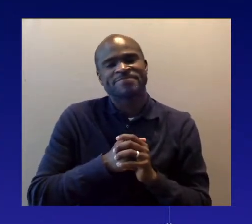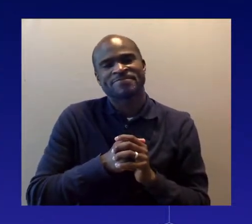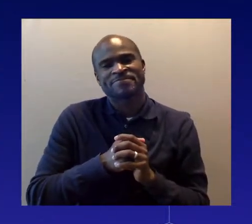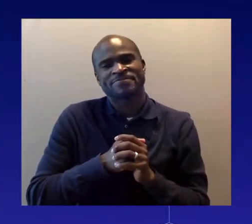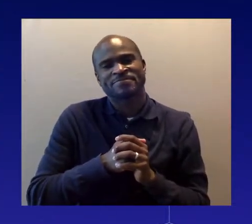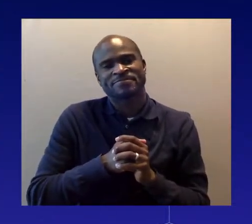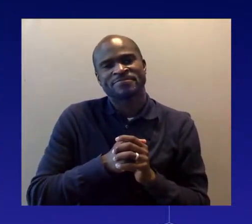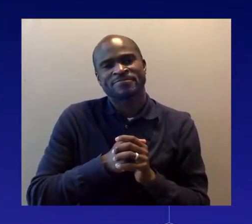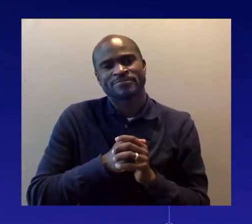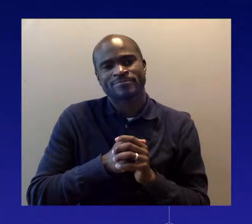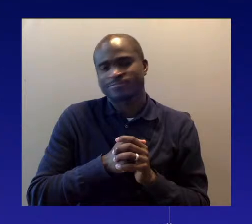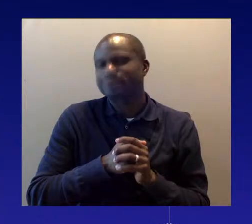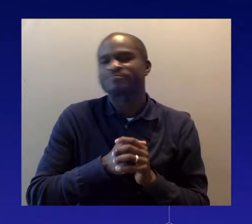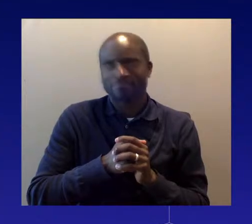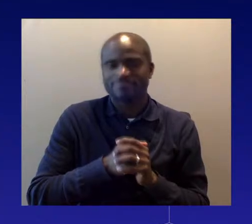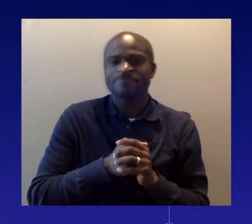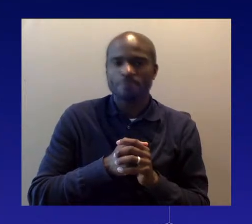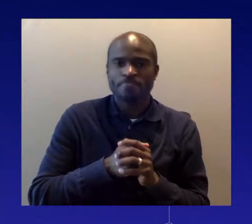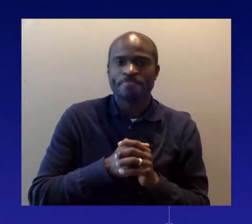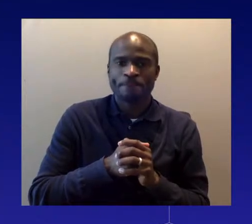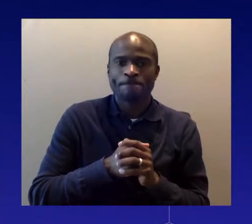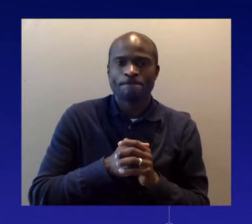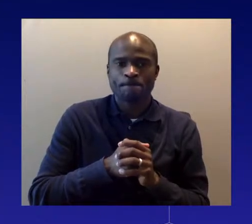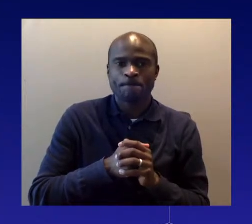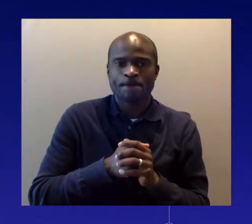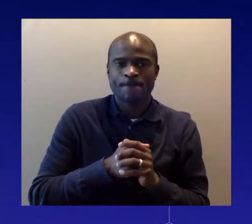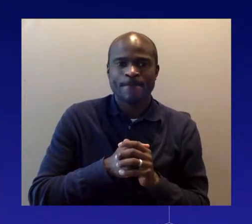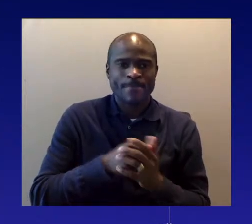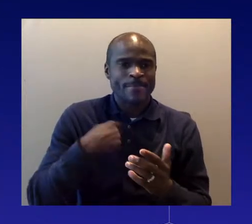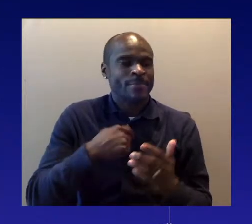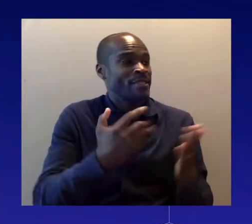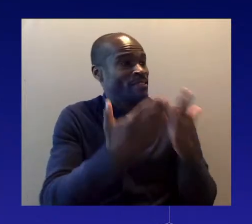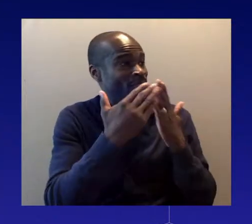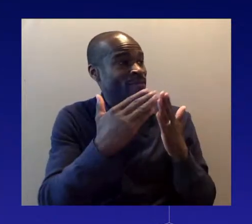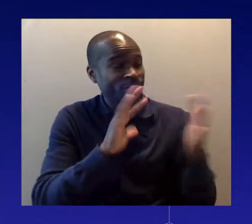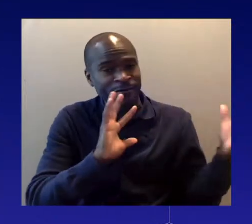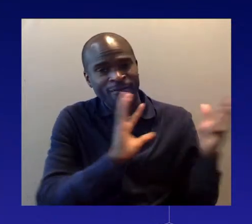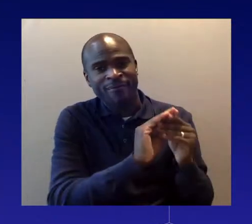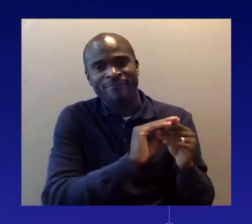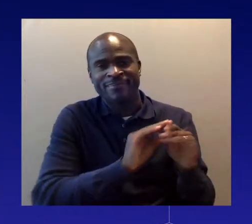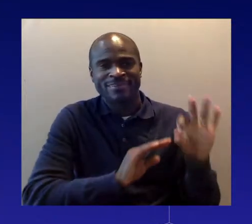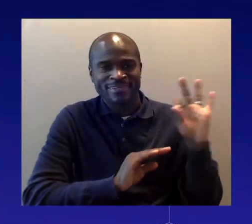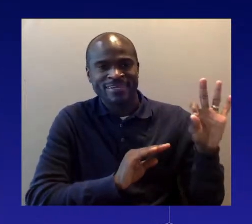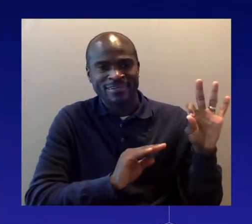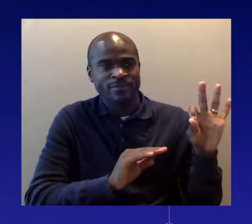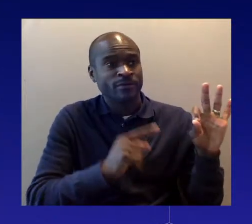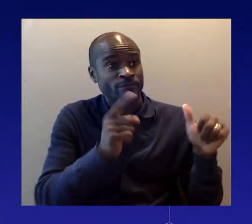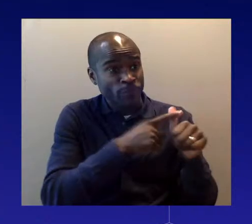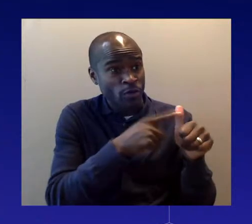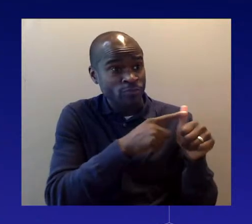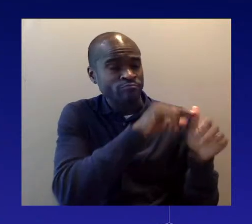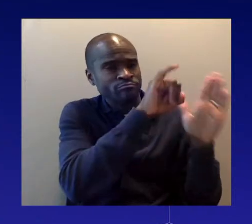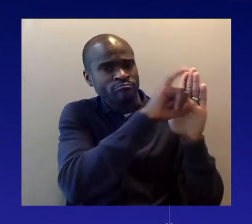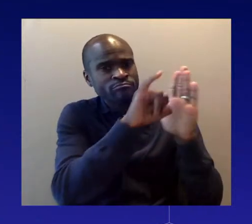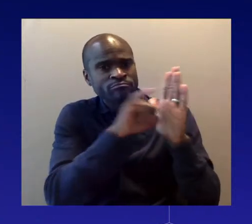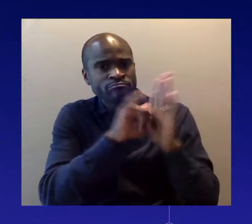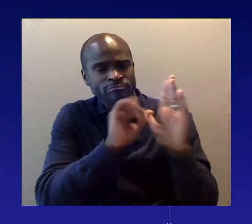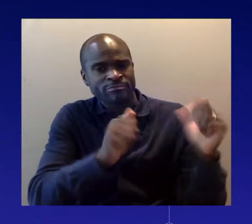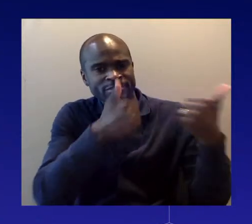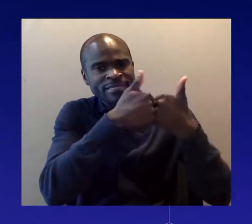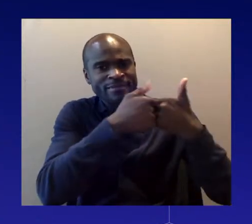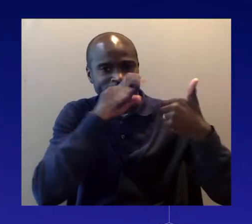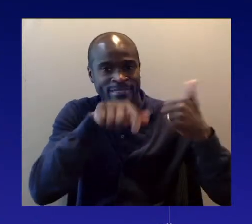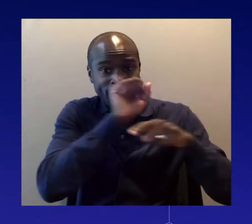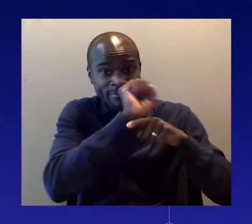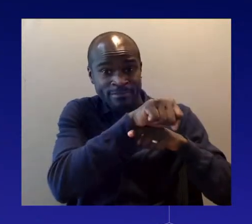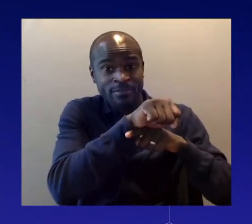We're just so grateful to, I guess, all 9 of you for both naming the challenges that we must overcome, but also sharing